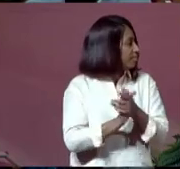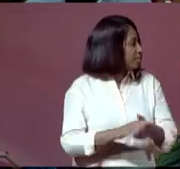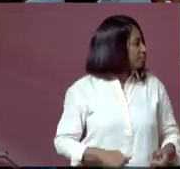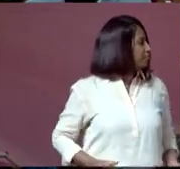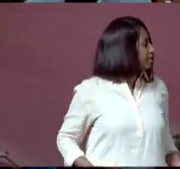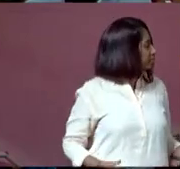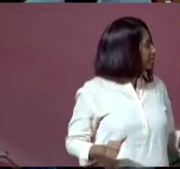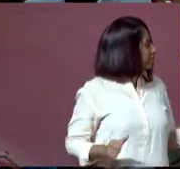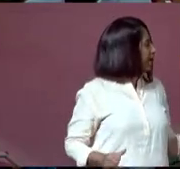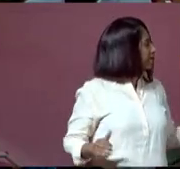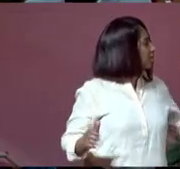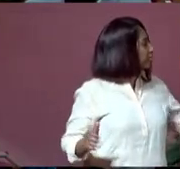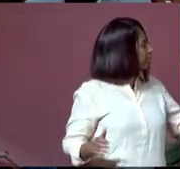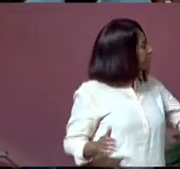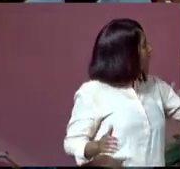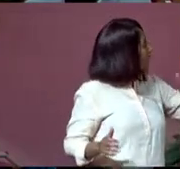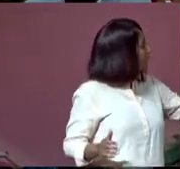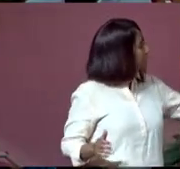Woo!